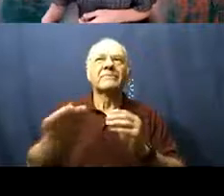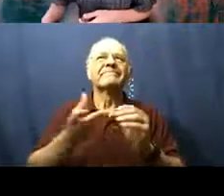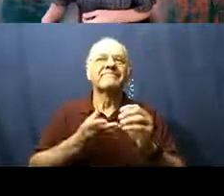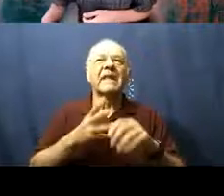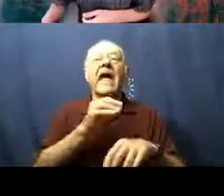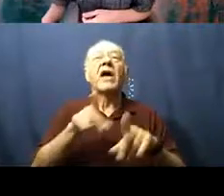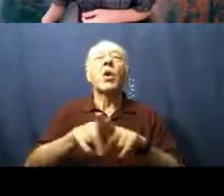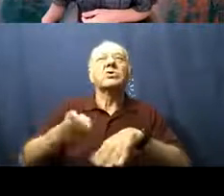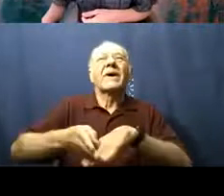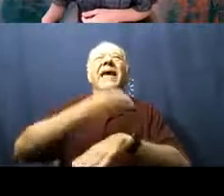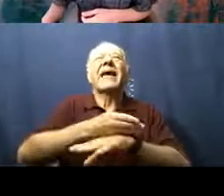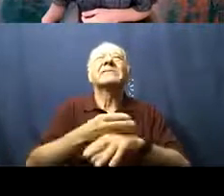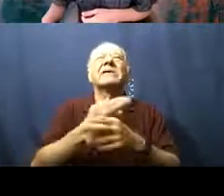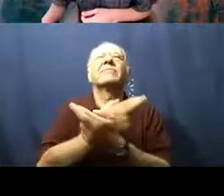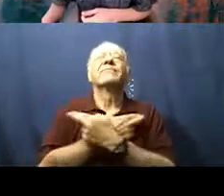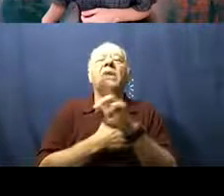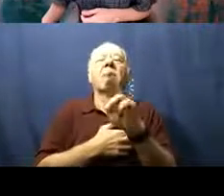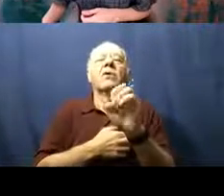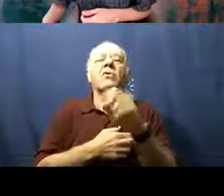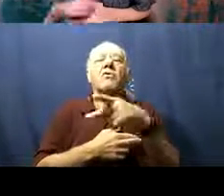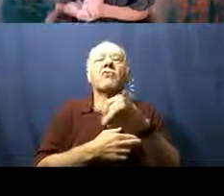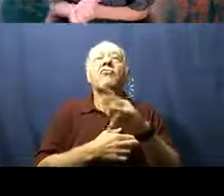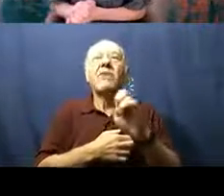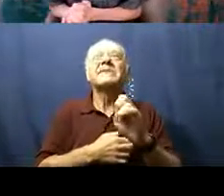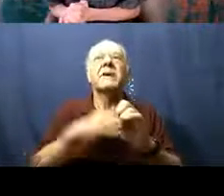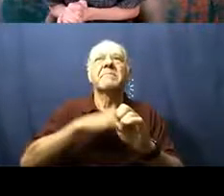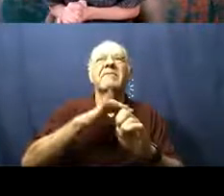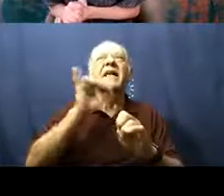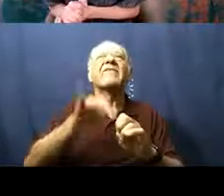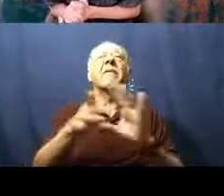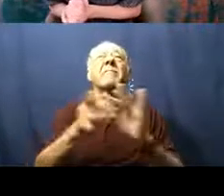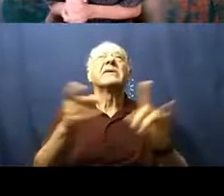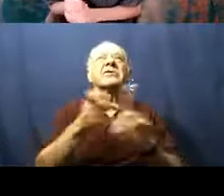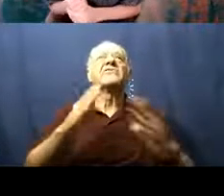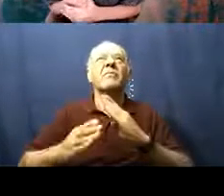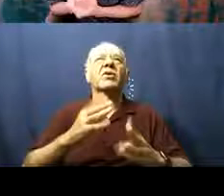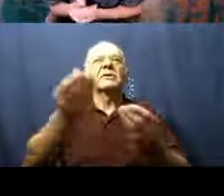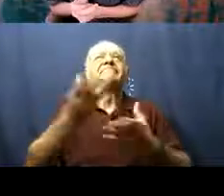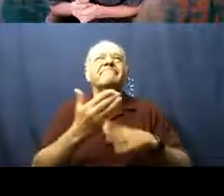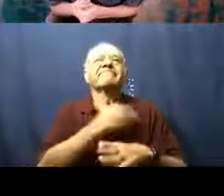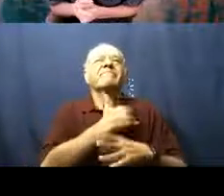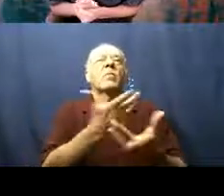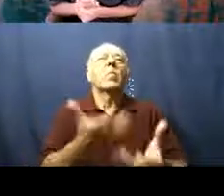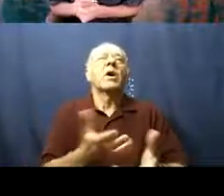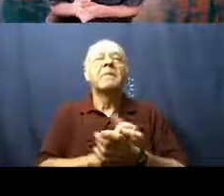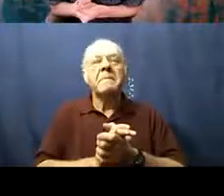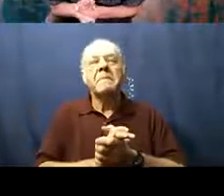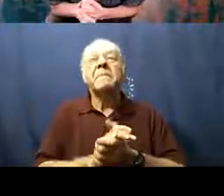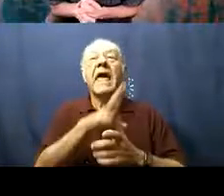respite benefit, which is also a message that came from the community. And then our colleagues at